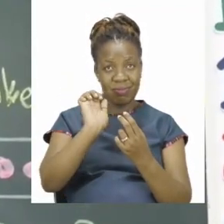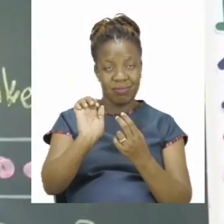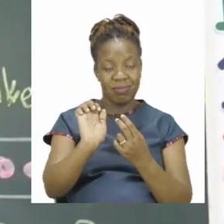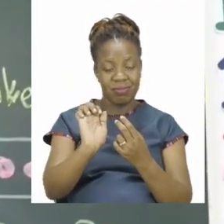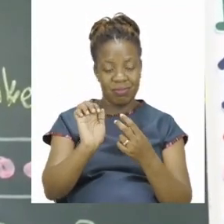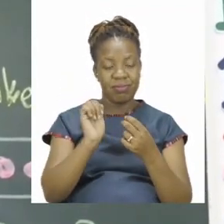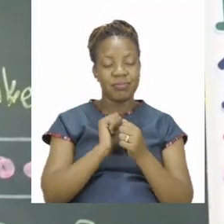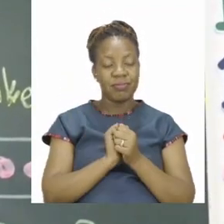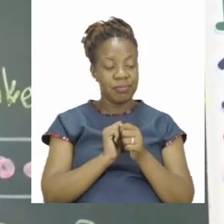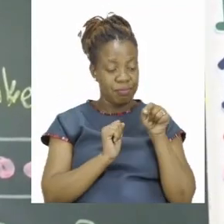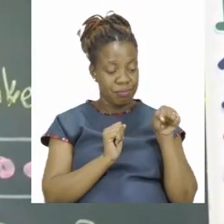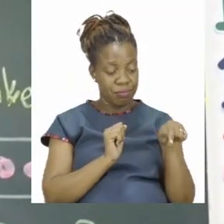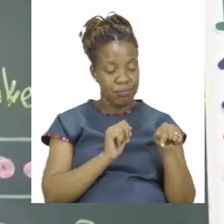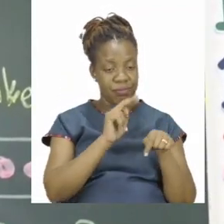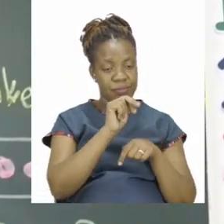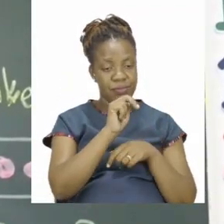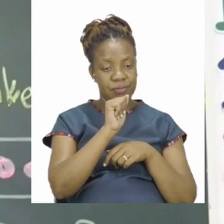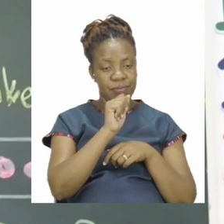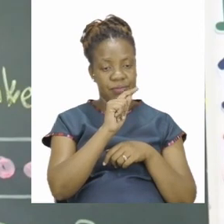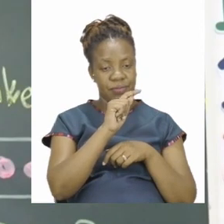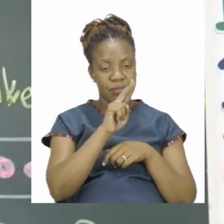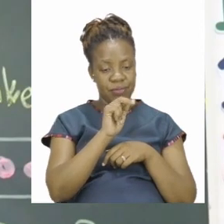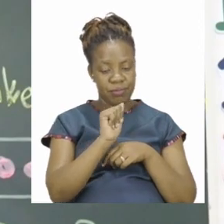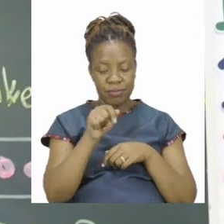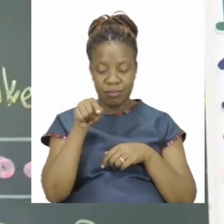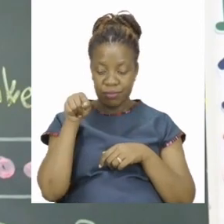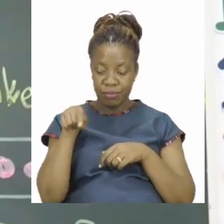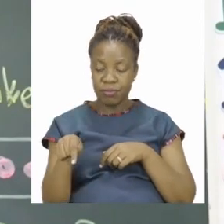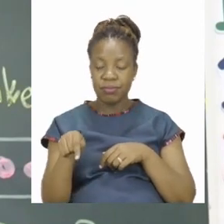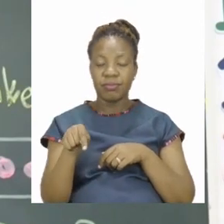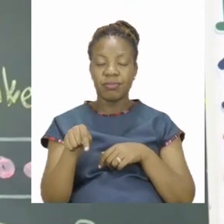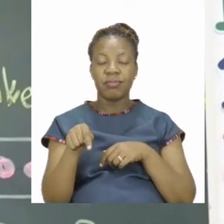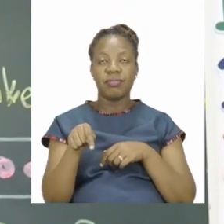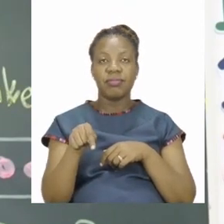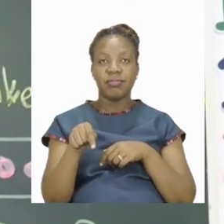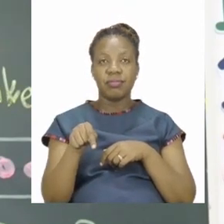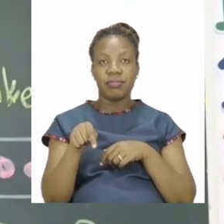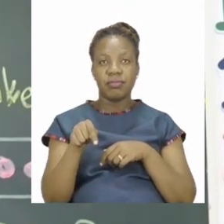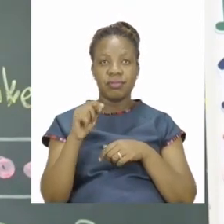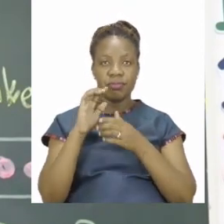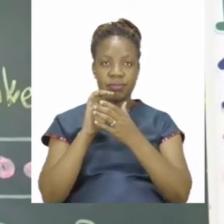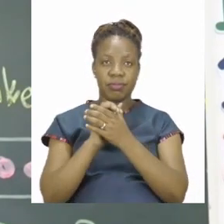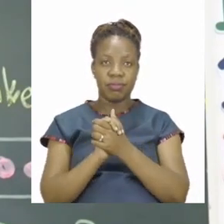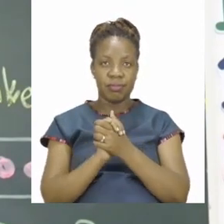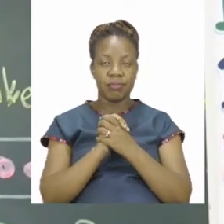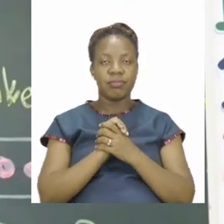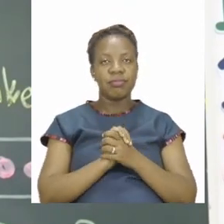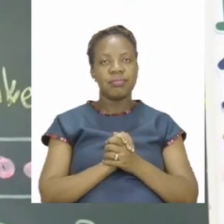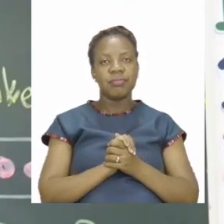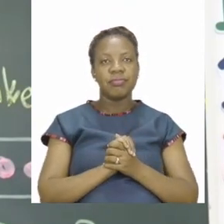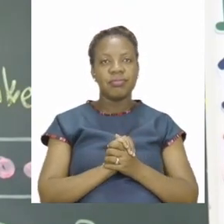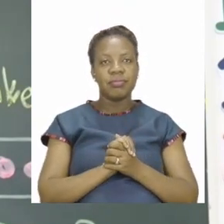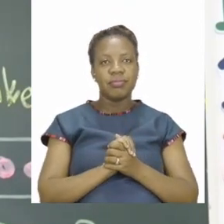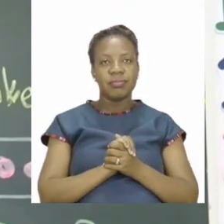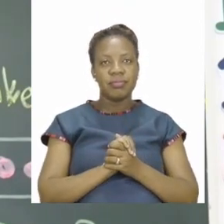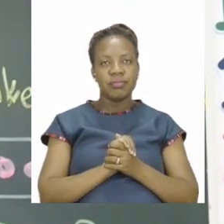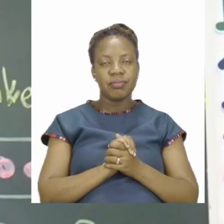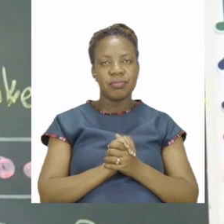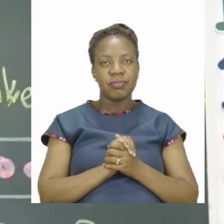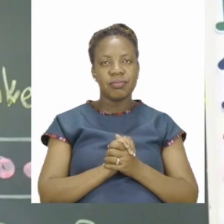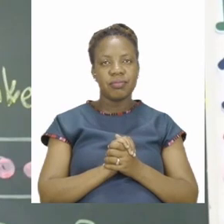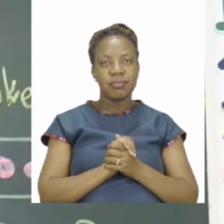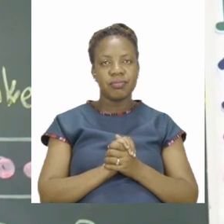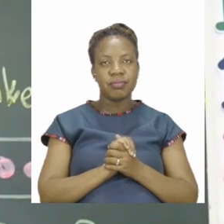When we are done, we can say each one has dash sweets or the number sentence that we're going to put